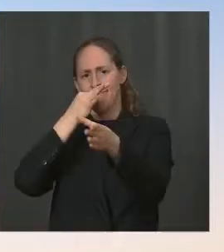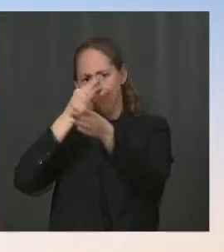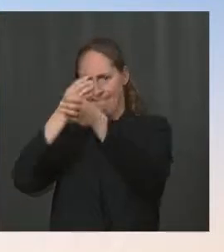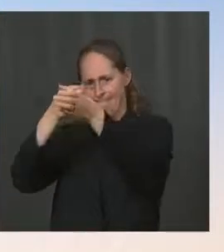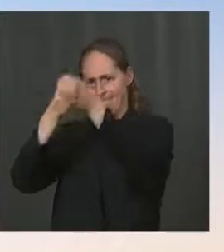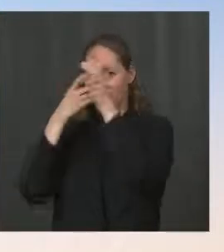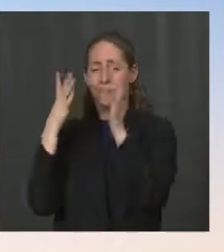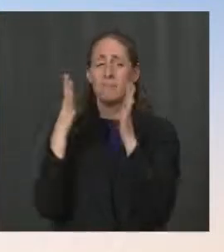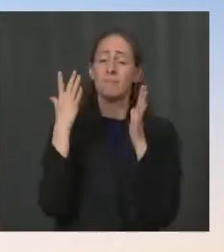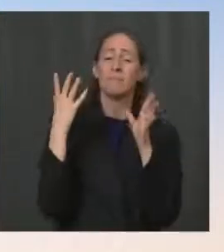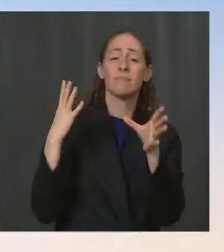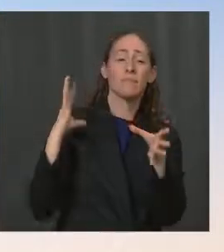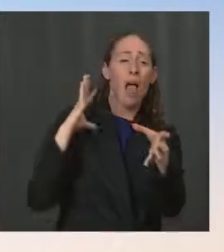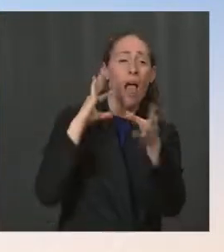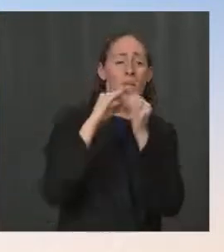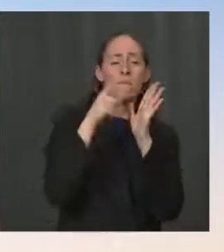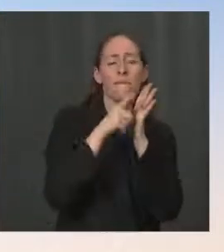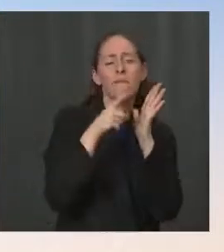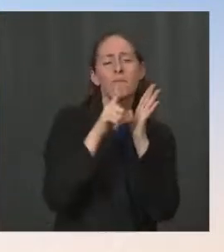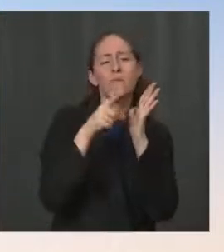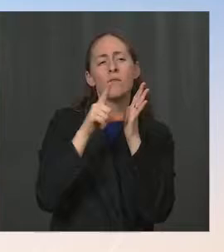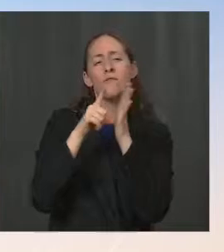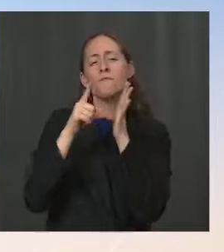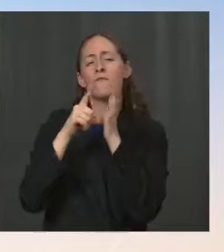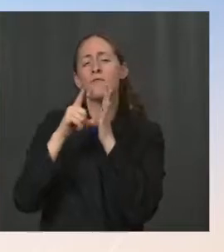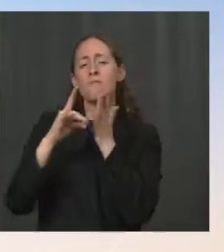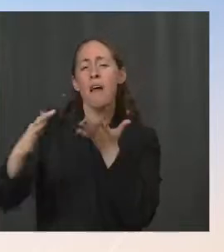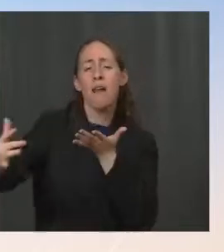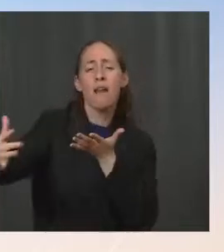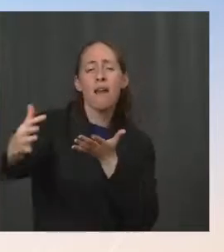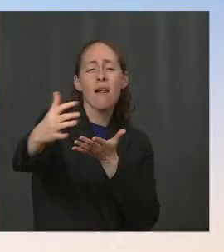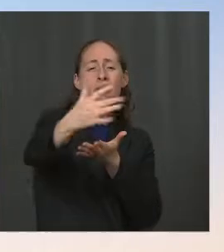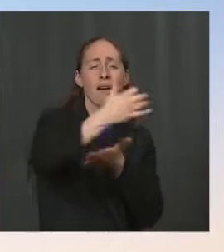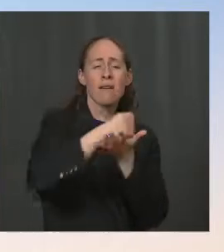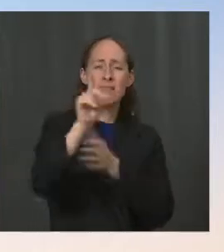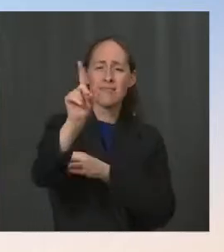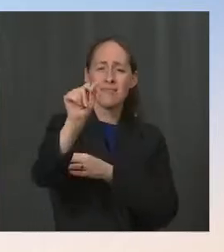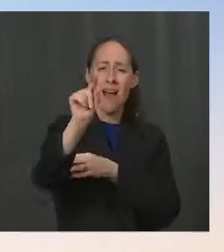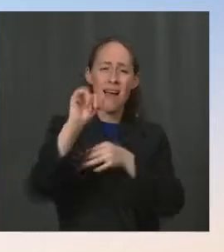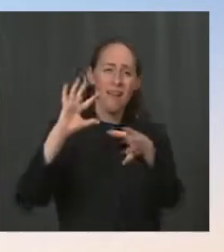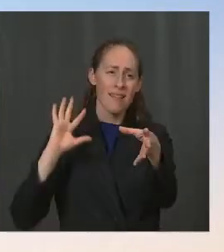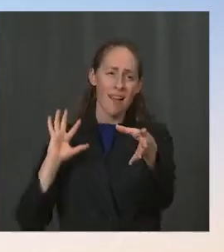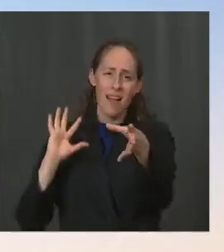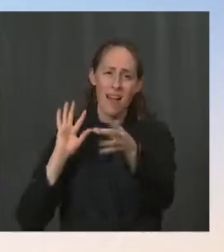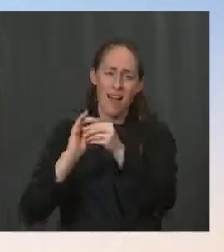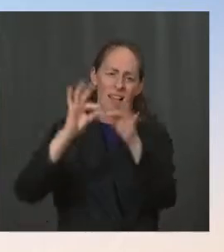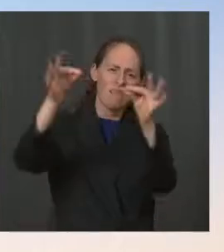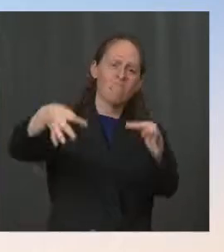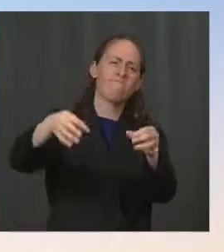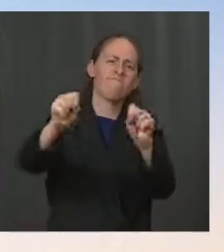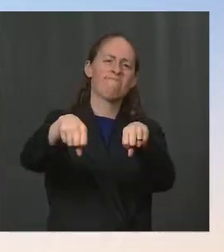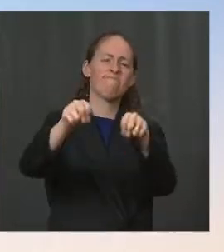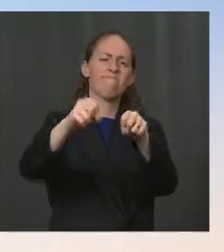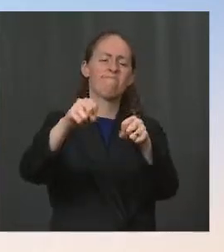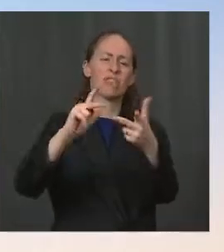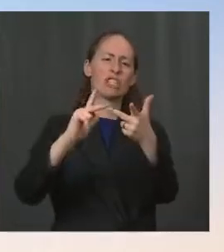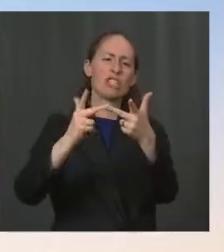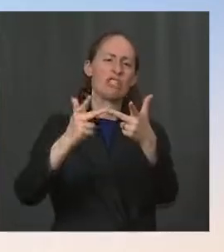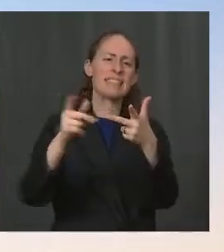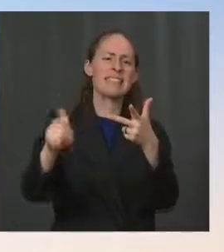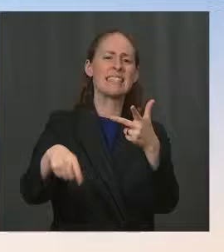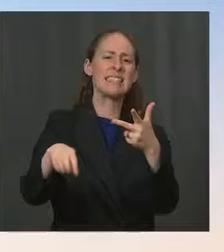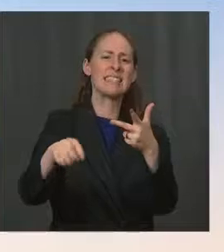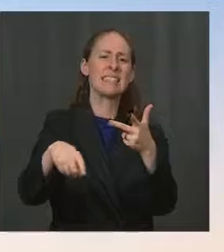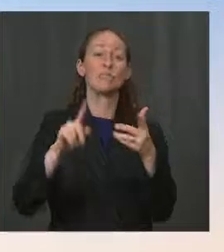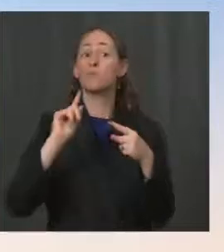and mountains of available data on vaccine effectiveness and made a clinical judgment that boosters would be needed and announced a plan to begin them in September,